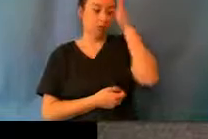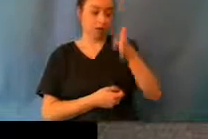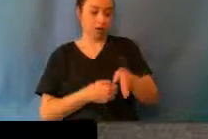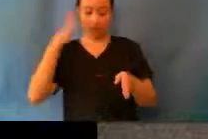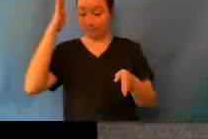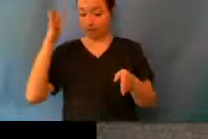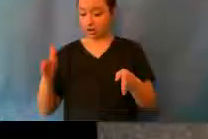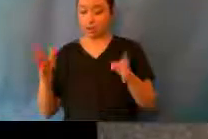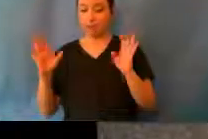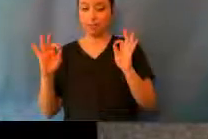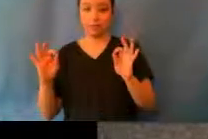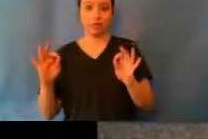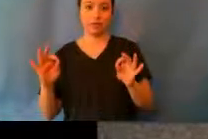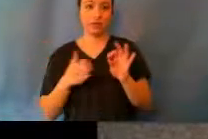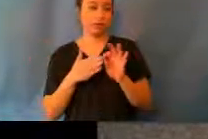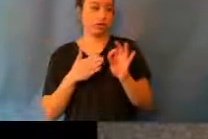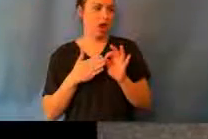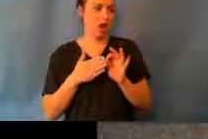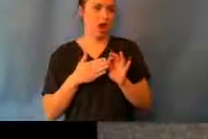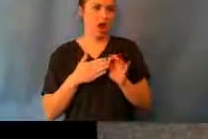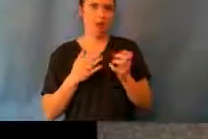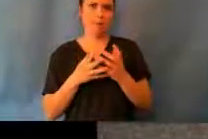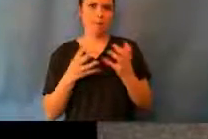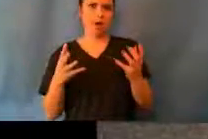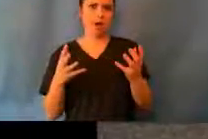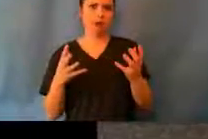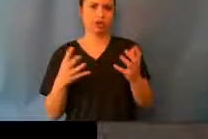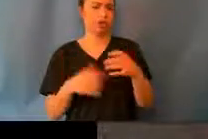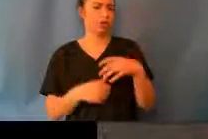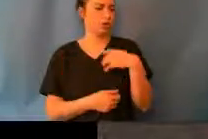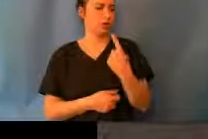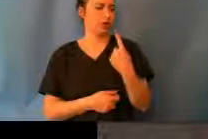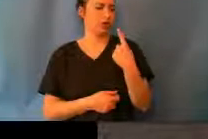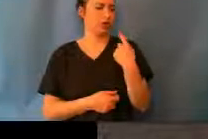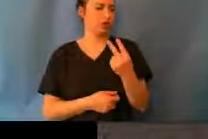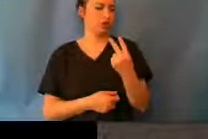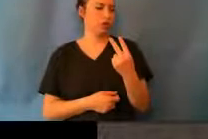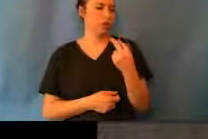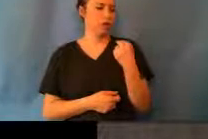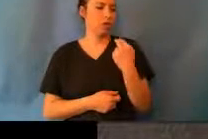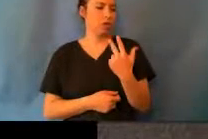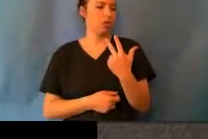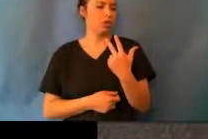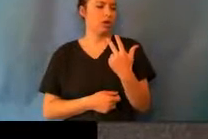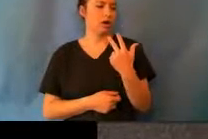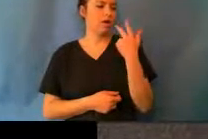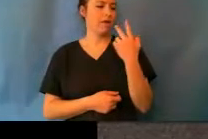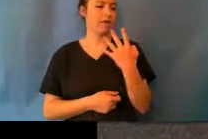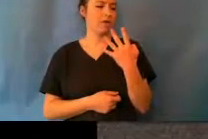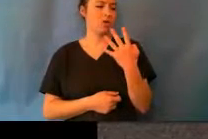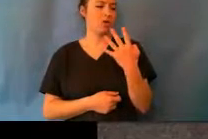up. Now let's count. He's a whole rod, so let's count. 1, 2,